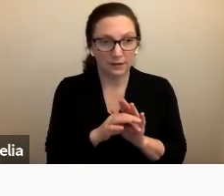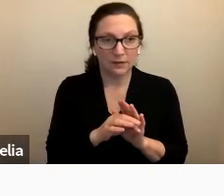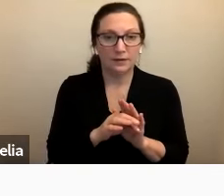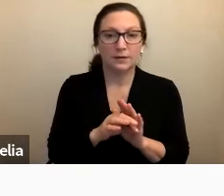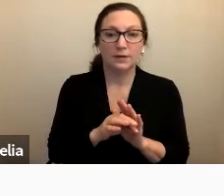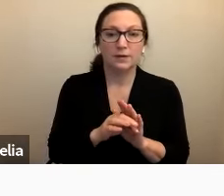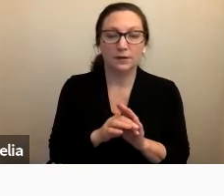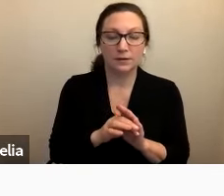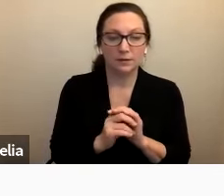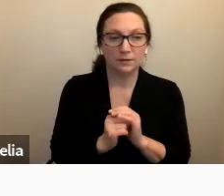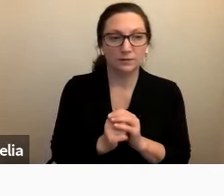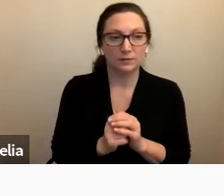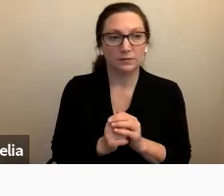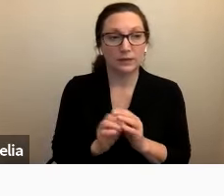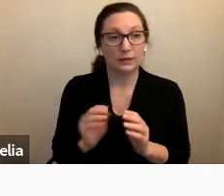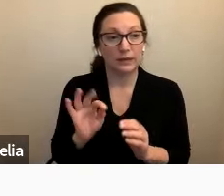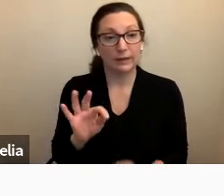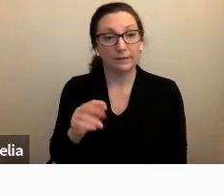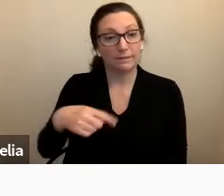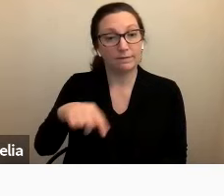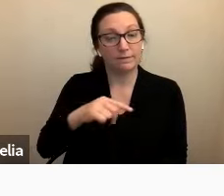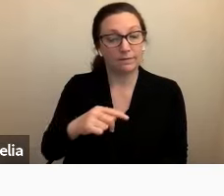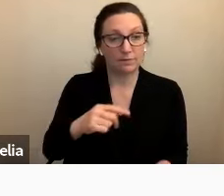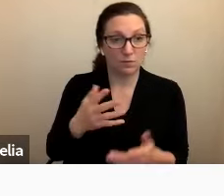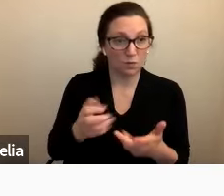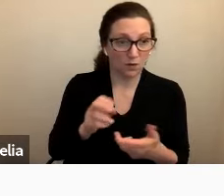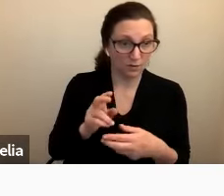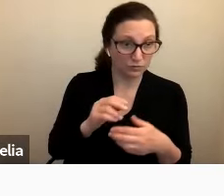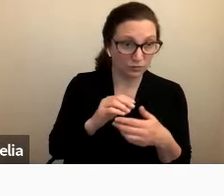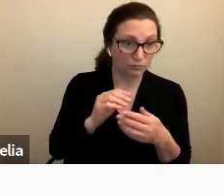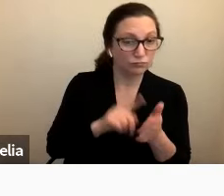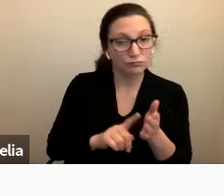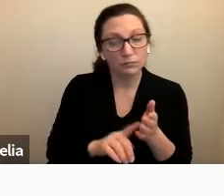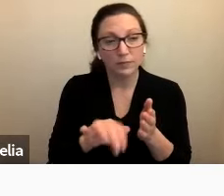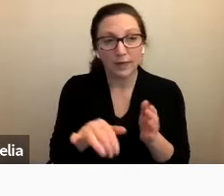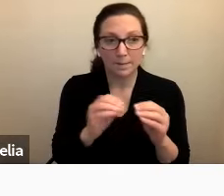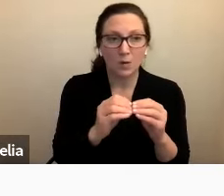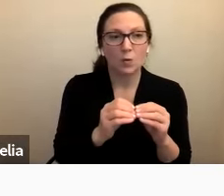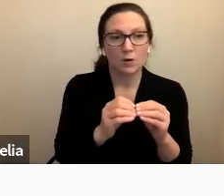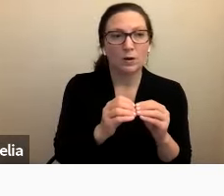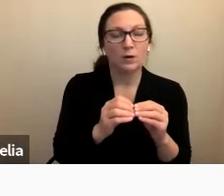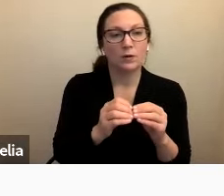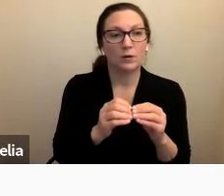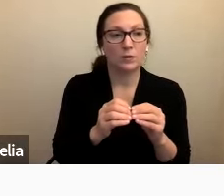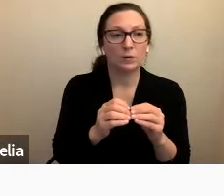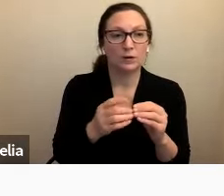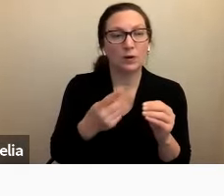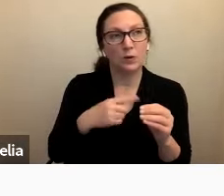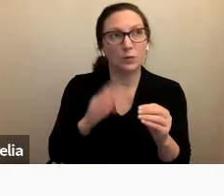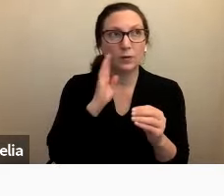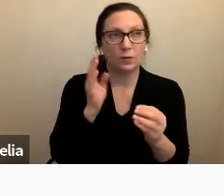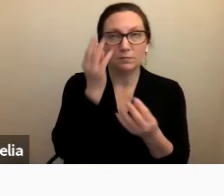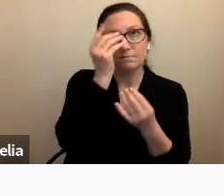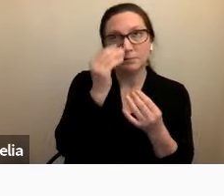to pursue, there is the consideration of, do we want to include all of the same